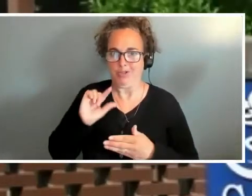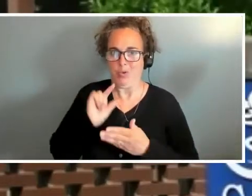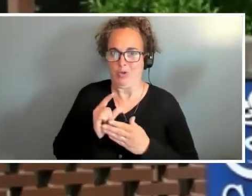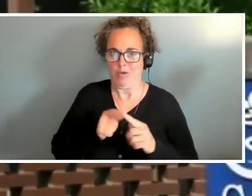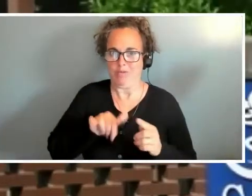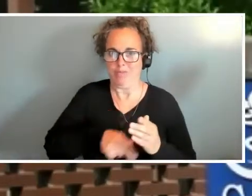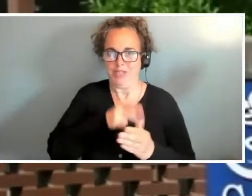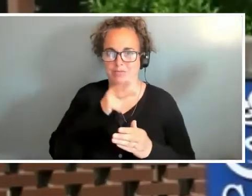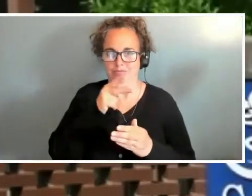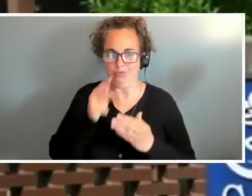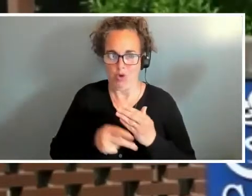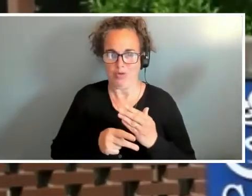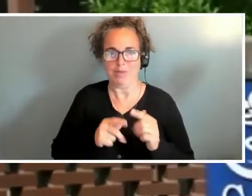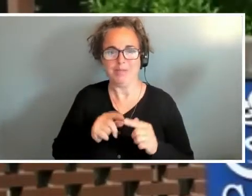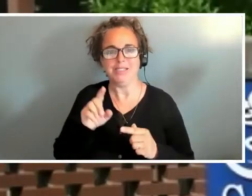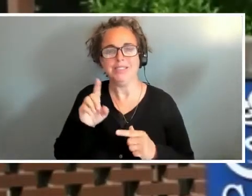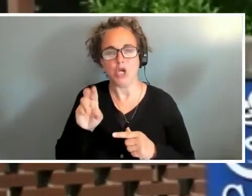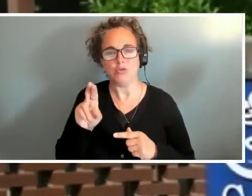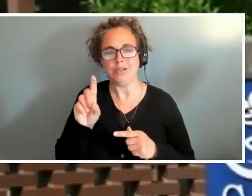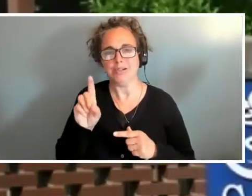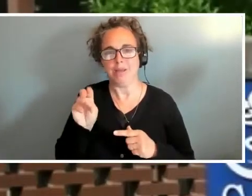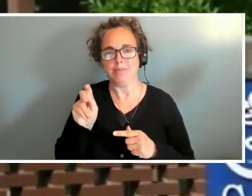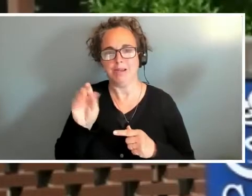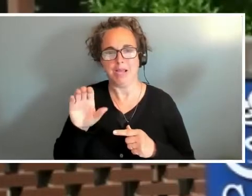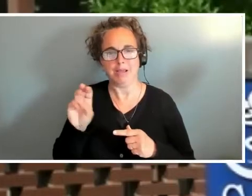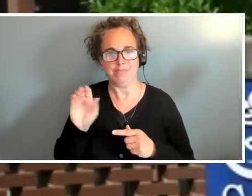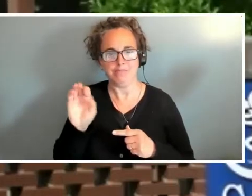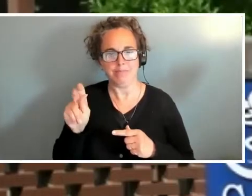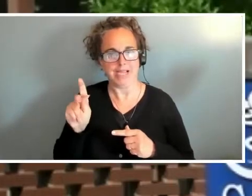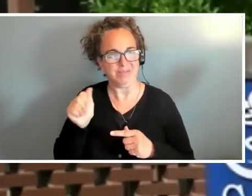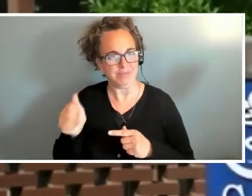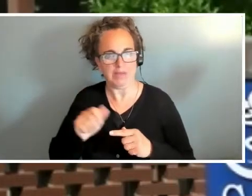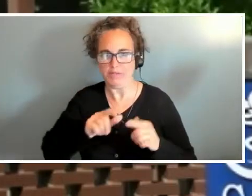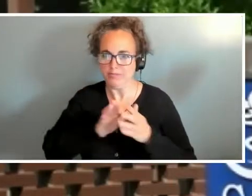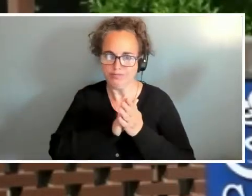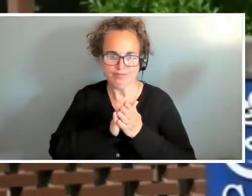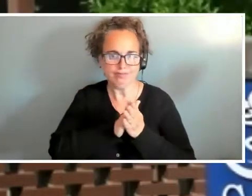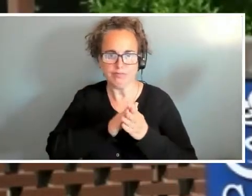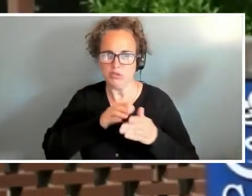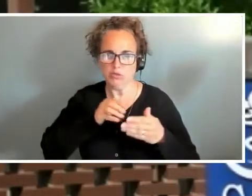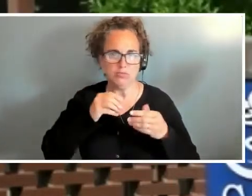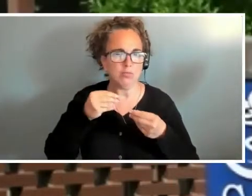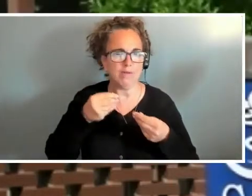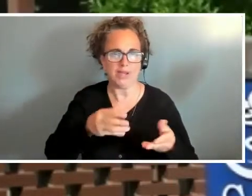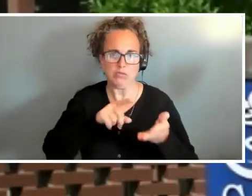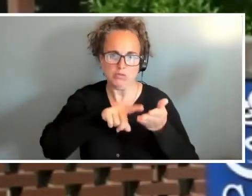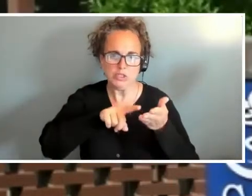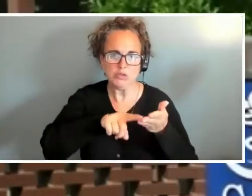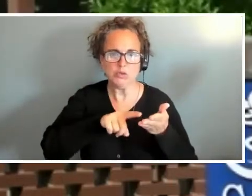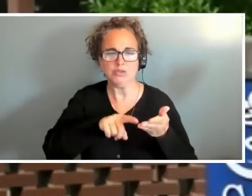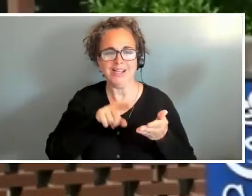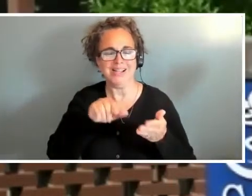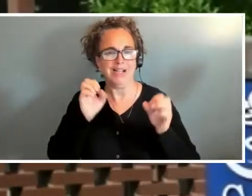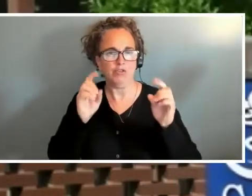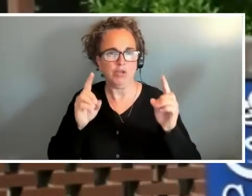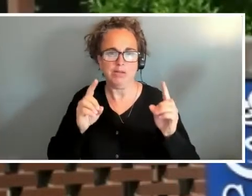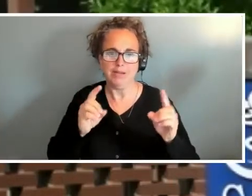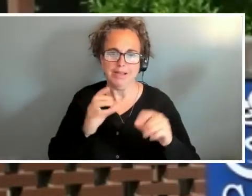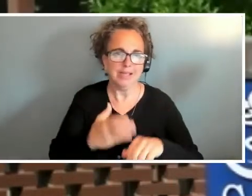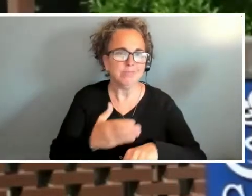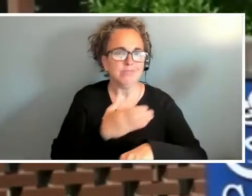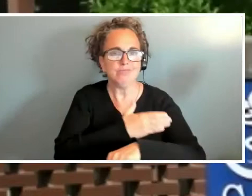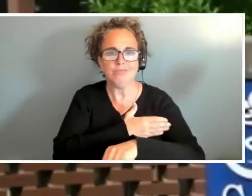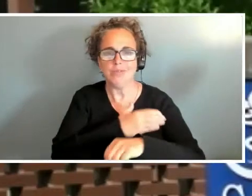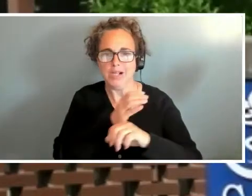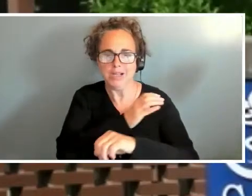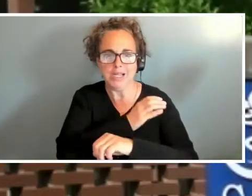Dominic Mack has been committed to providing resources in education to enhance clinical teaching, scholarship, and